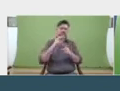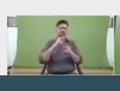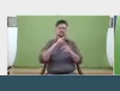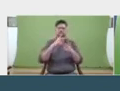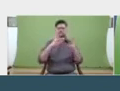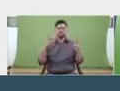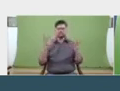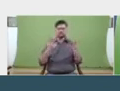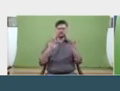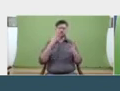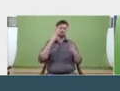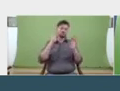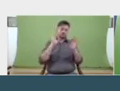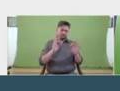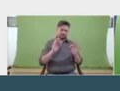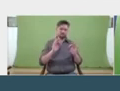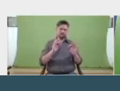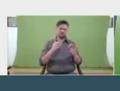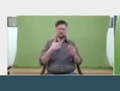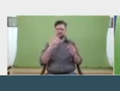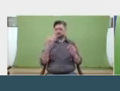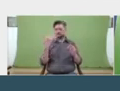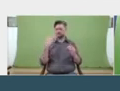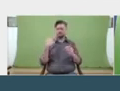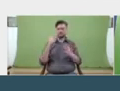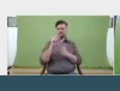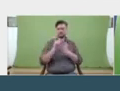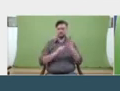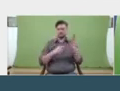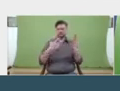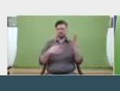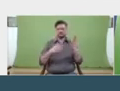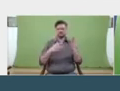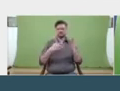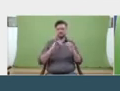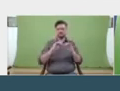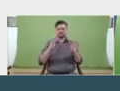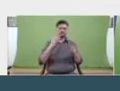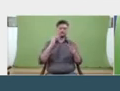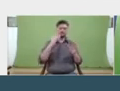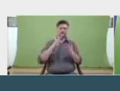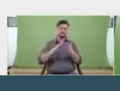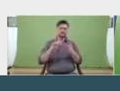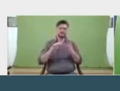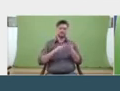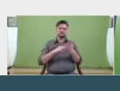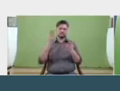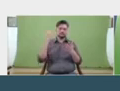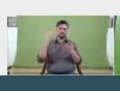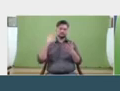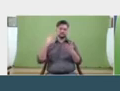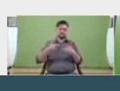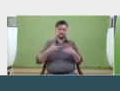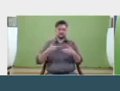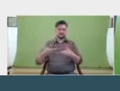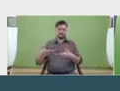because uh i wrote a recent paper which is yet to be published in fact when him invited me first time for this uh talk